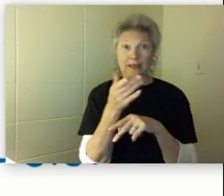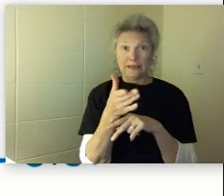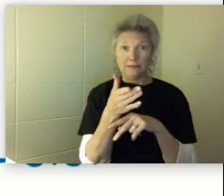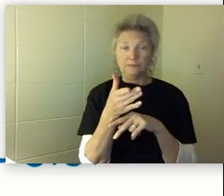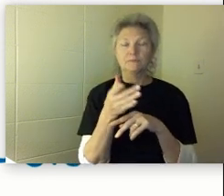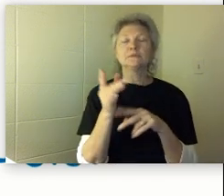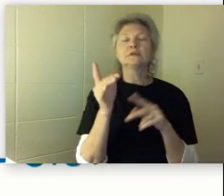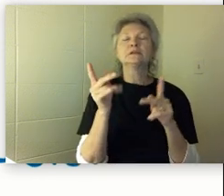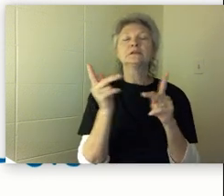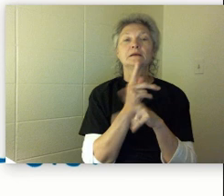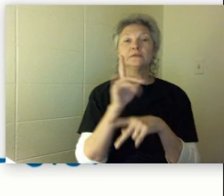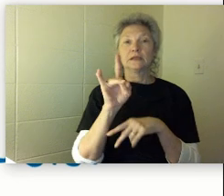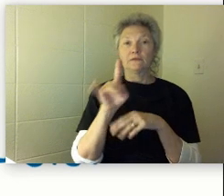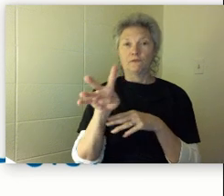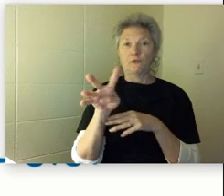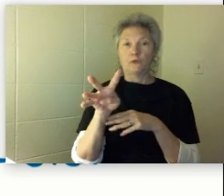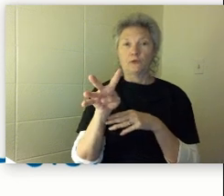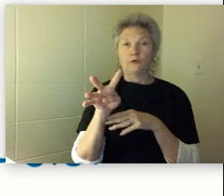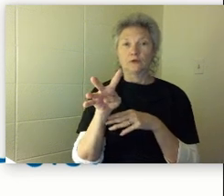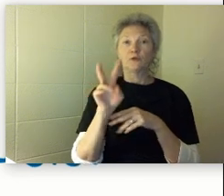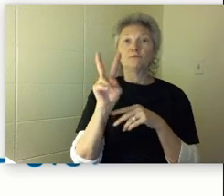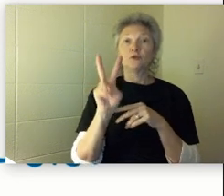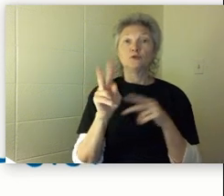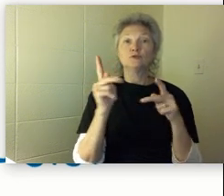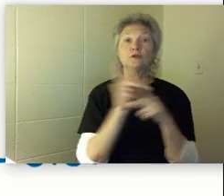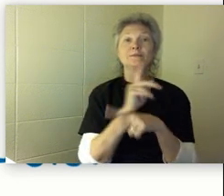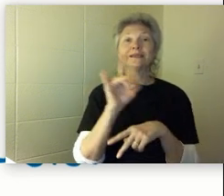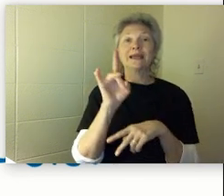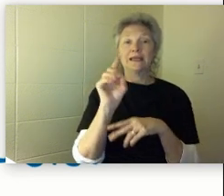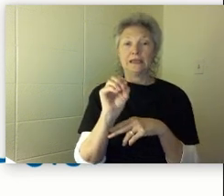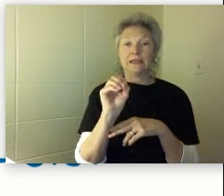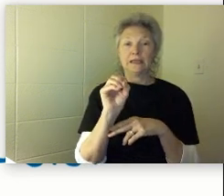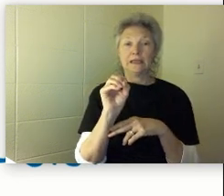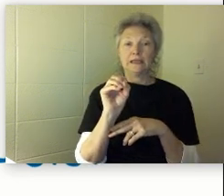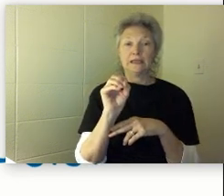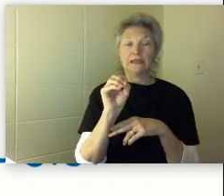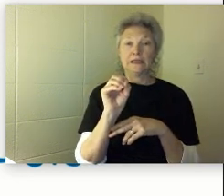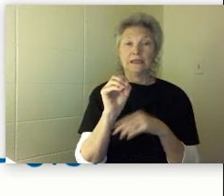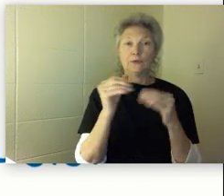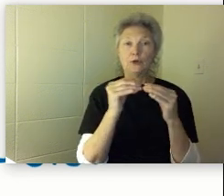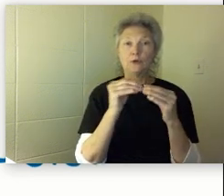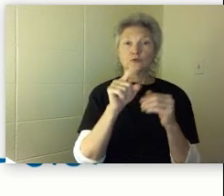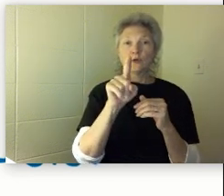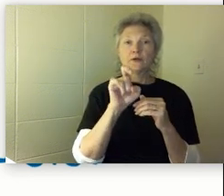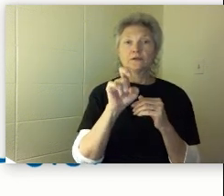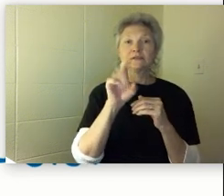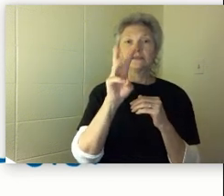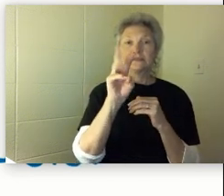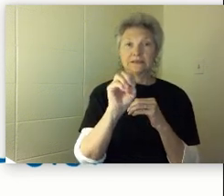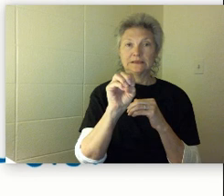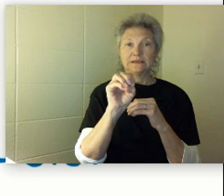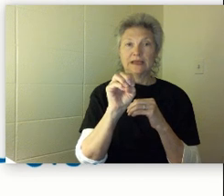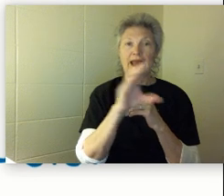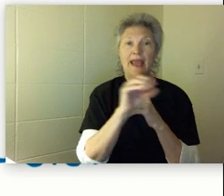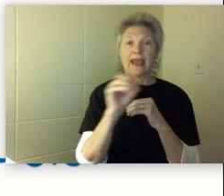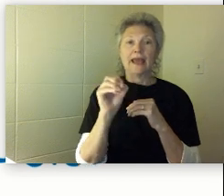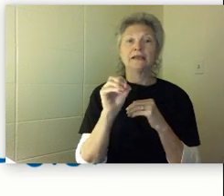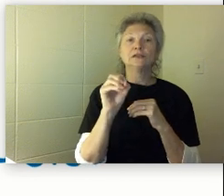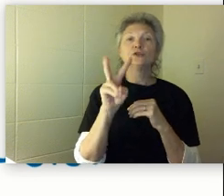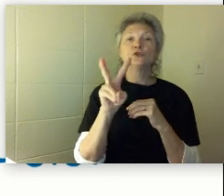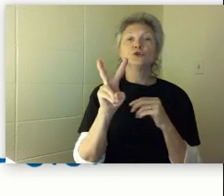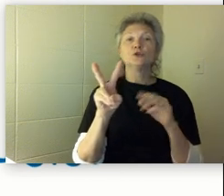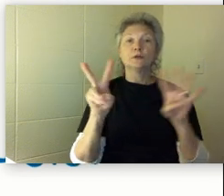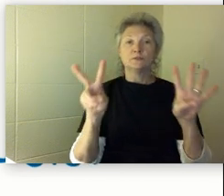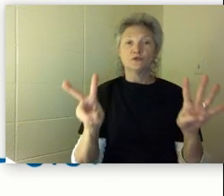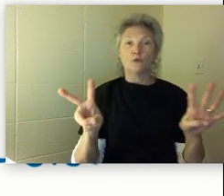by 84. So we have 2 times 80, which is 160, and